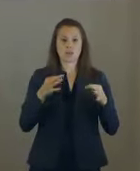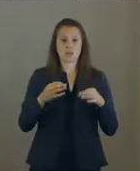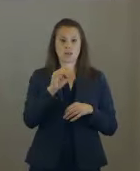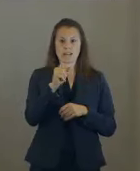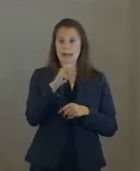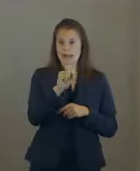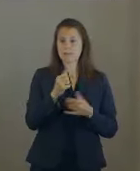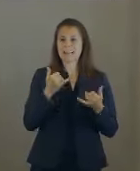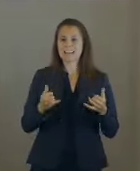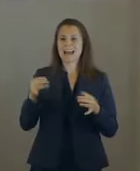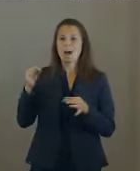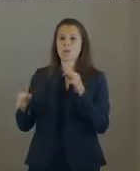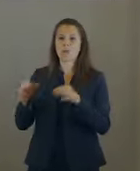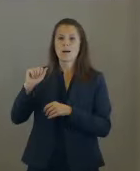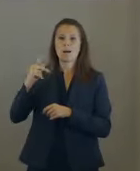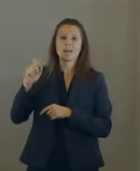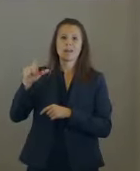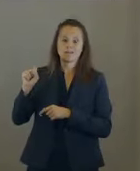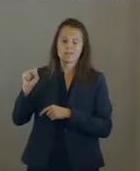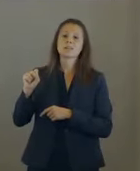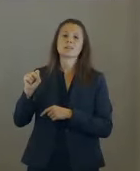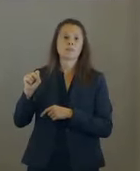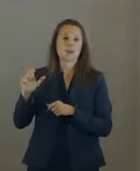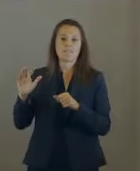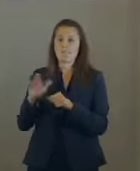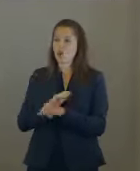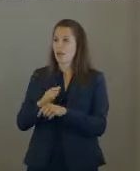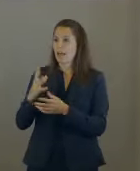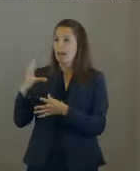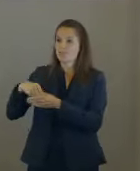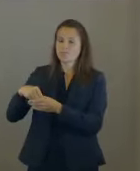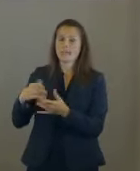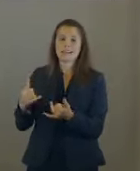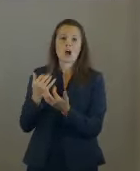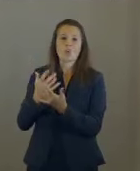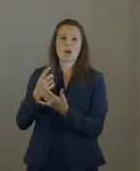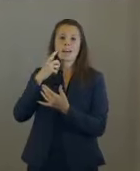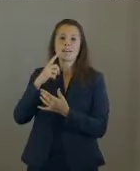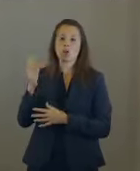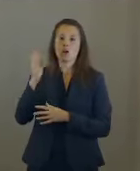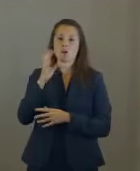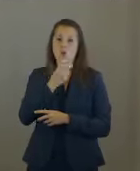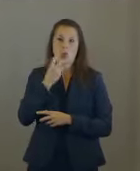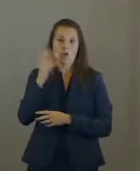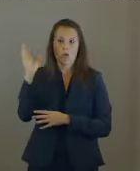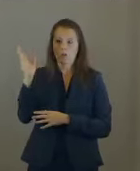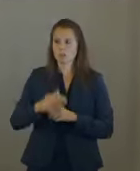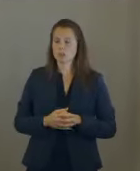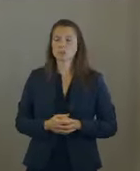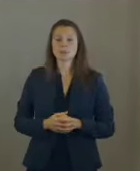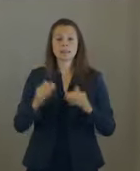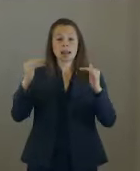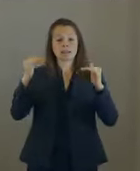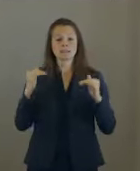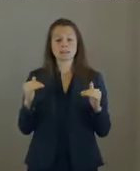and we are now in the Court of Appeals, where it is fully briefed, and we are just awaiting notice of oral argument.